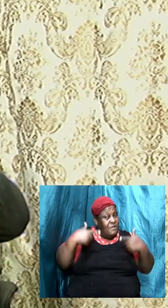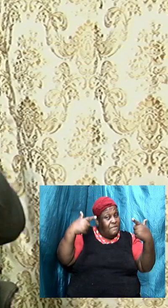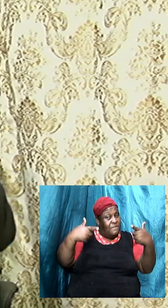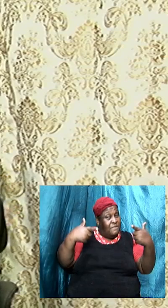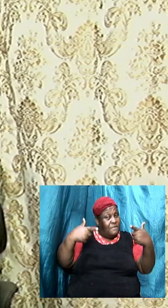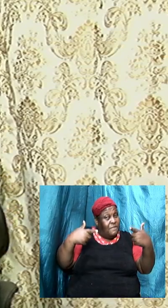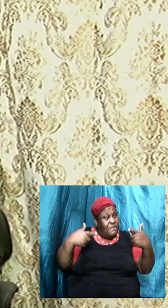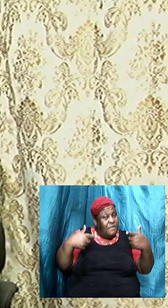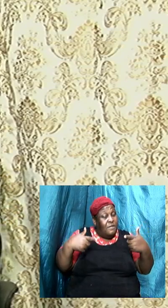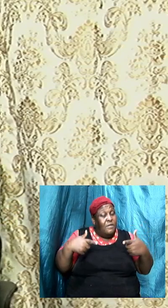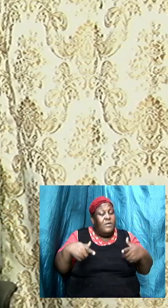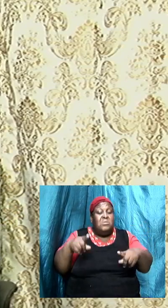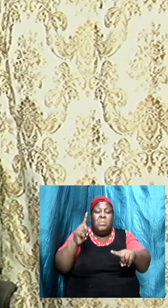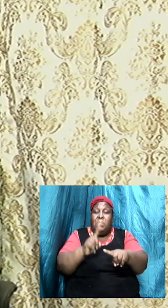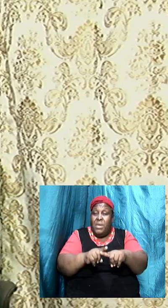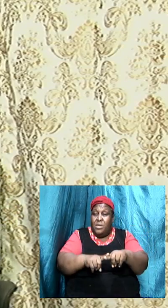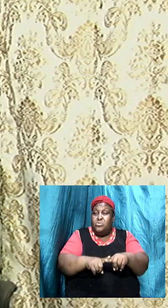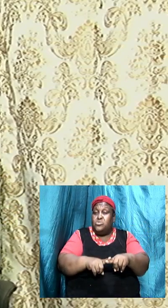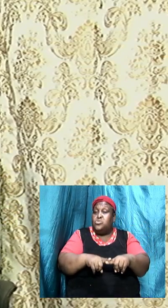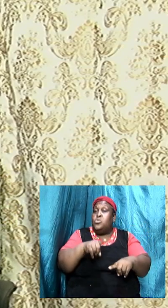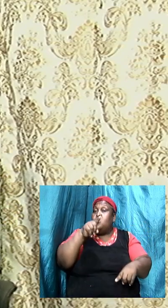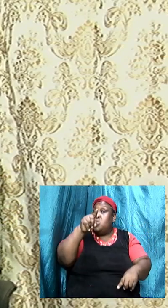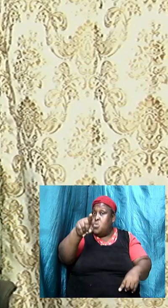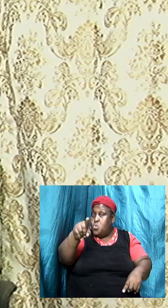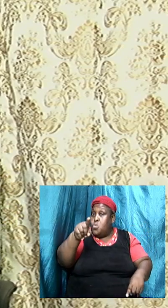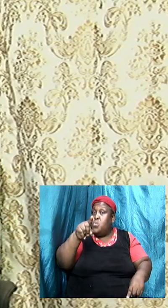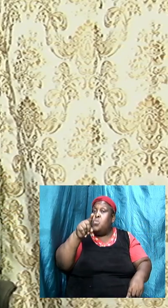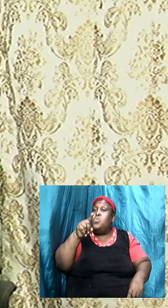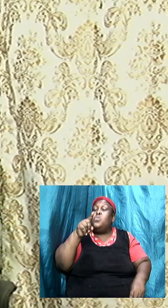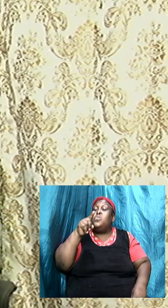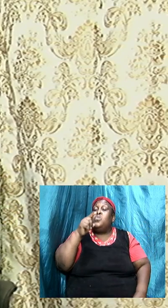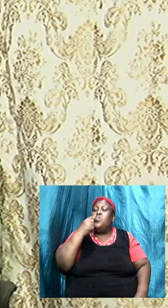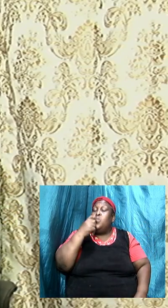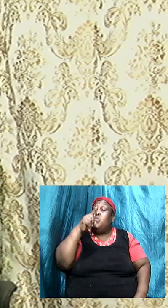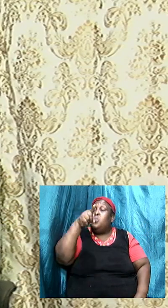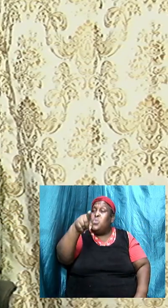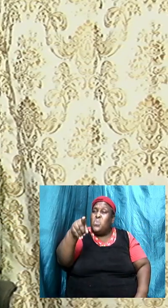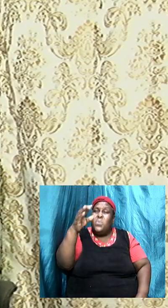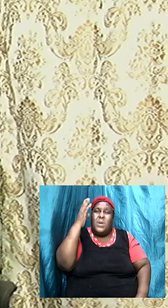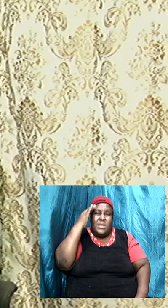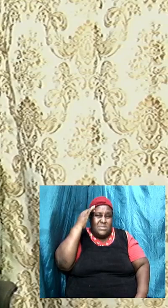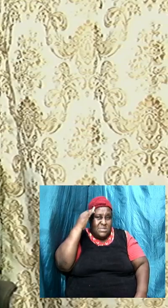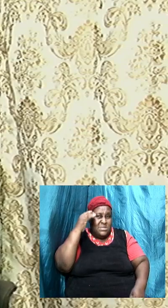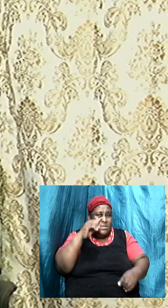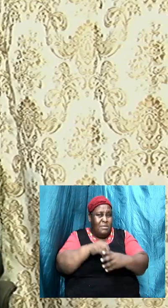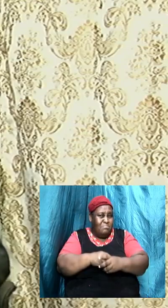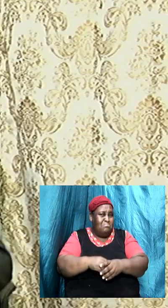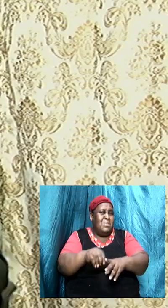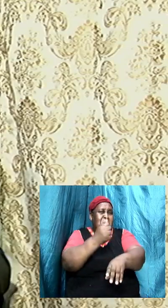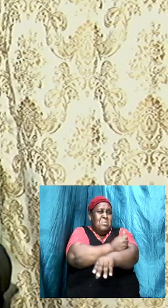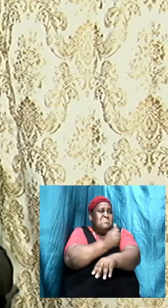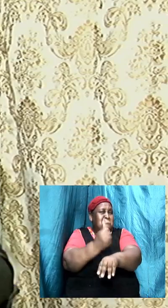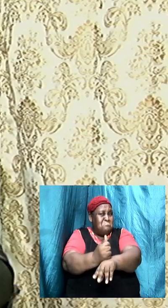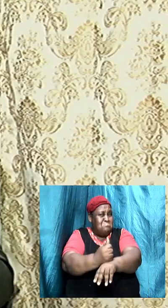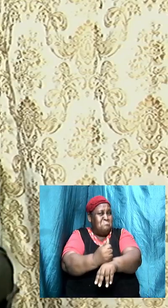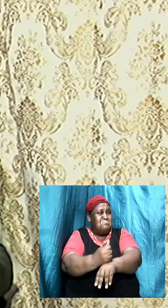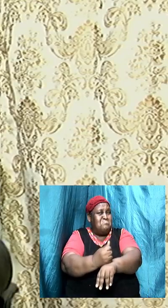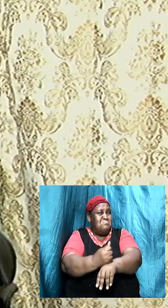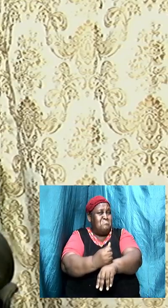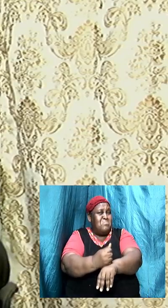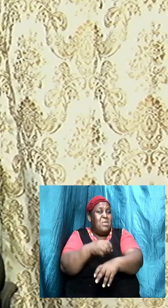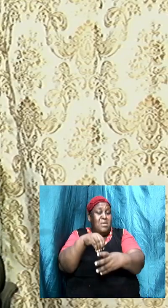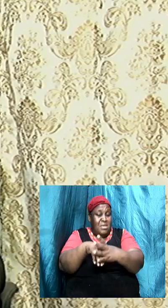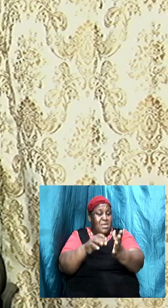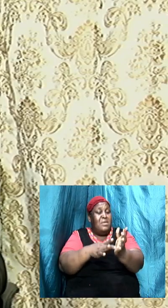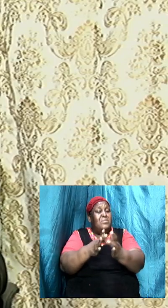So it depends on who you consider as authoritative. In the Bible, the word doctrine always